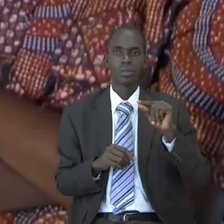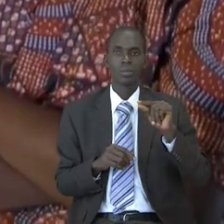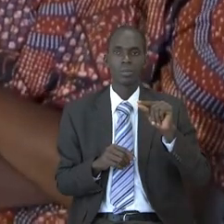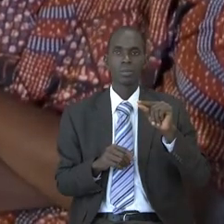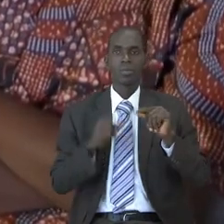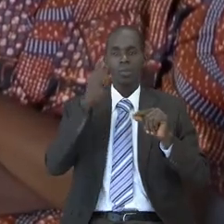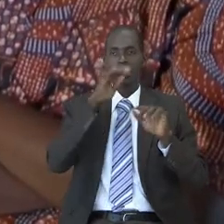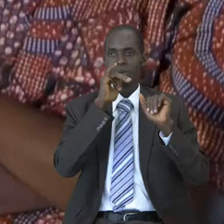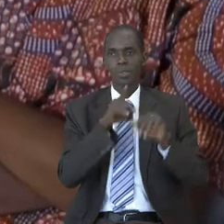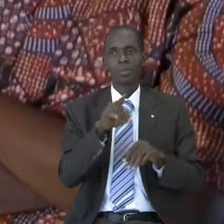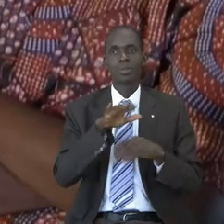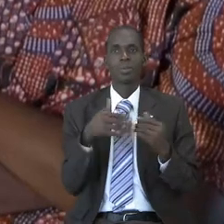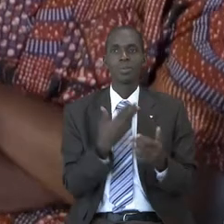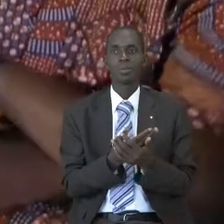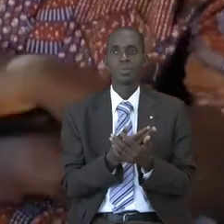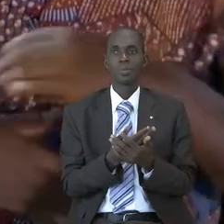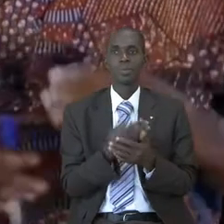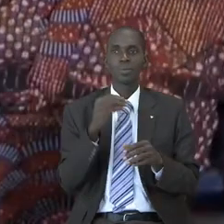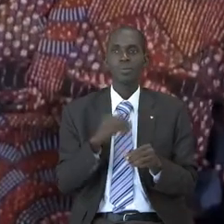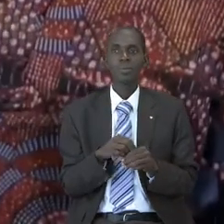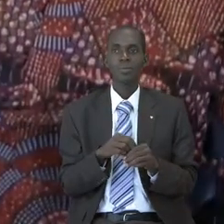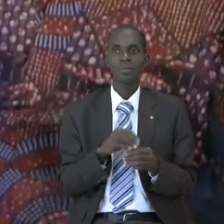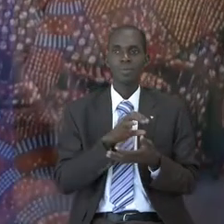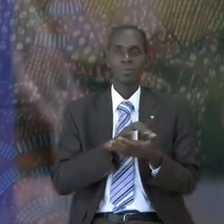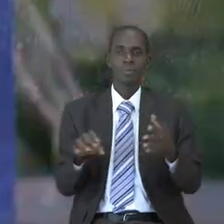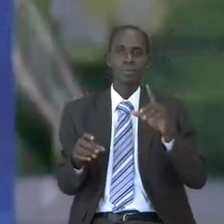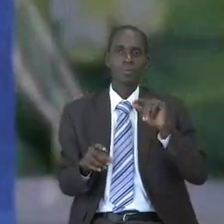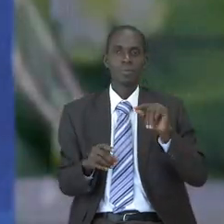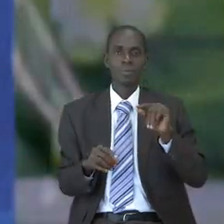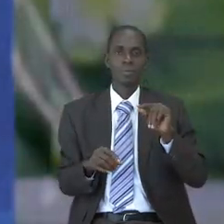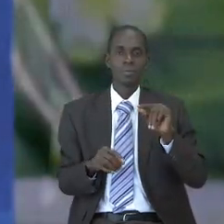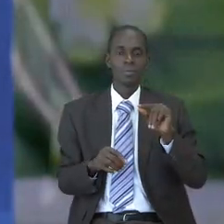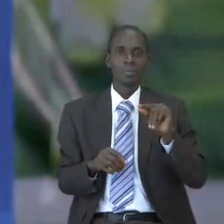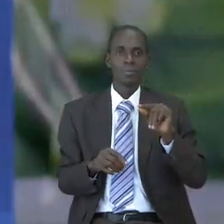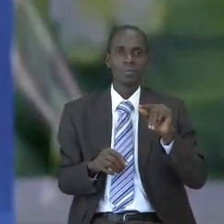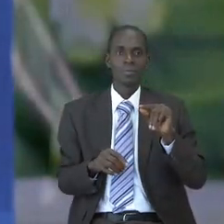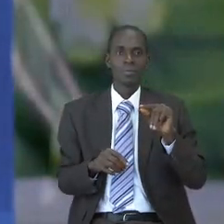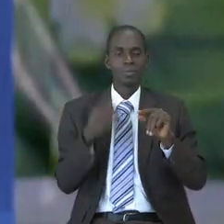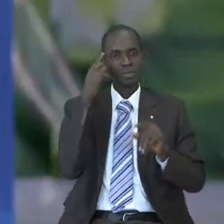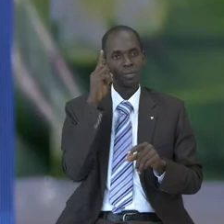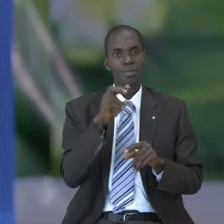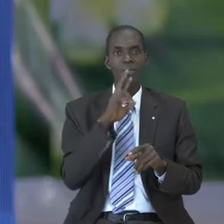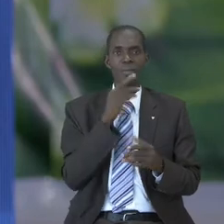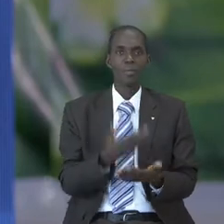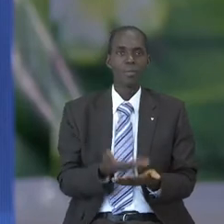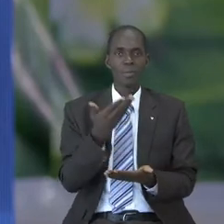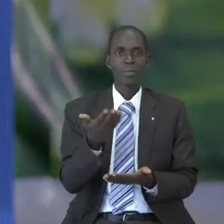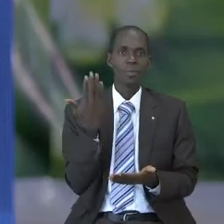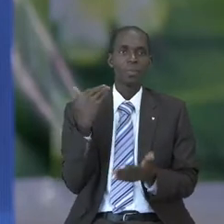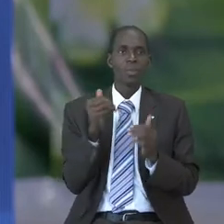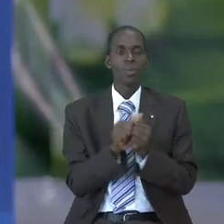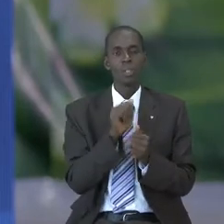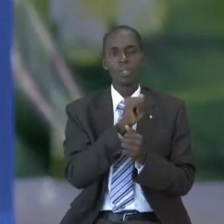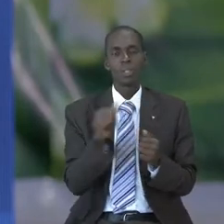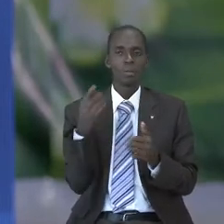God bless you all. It says in verse 20, for ye are bought with a price. Ye are